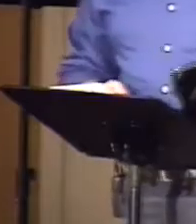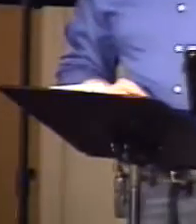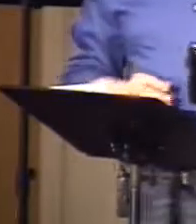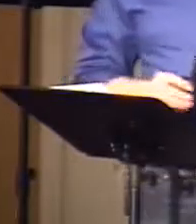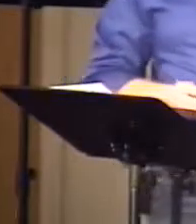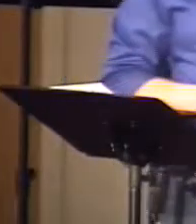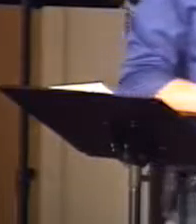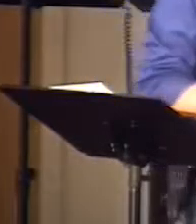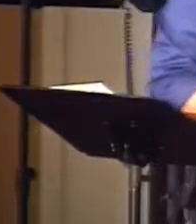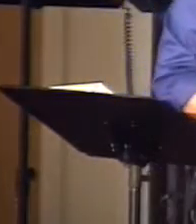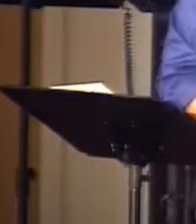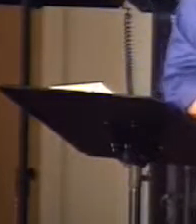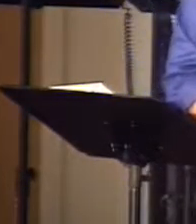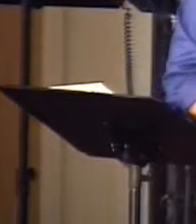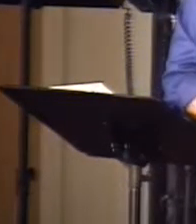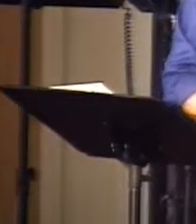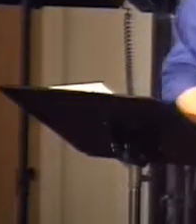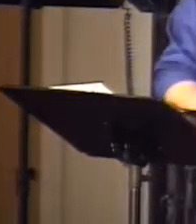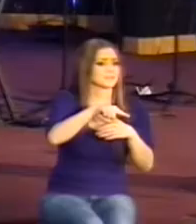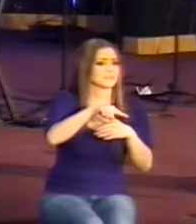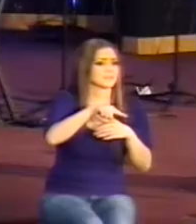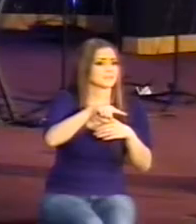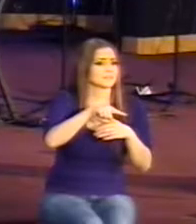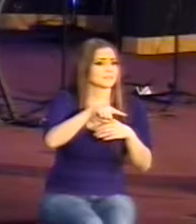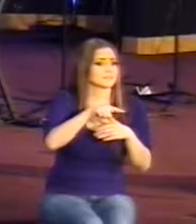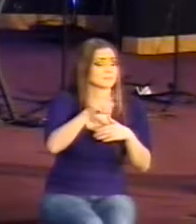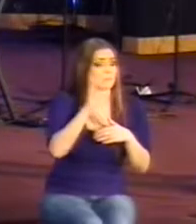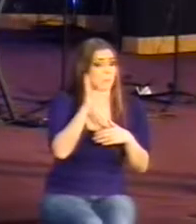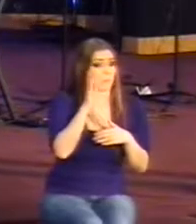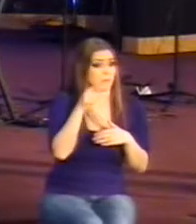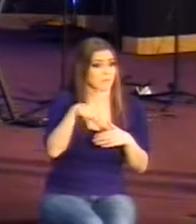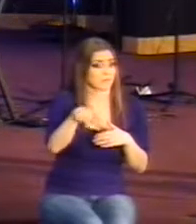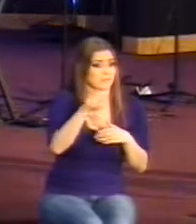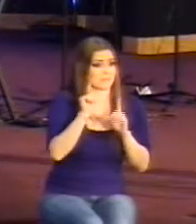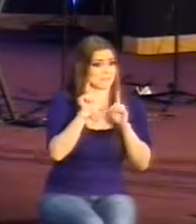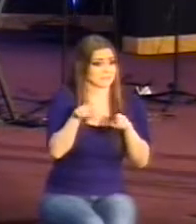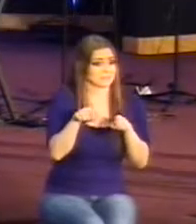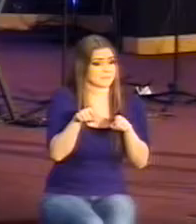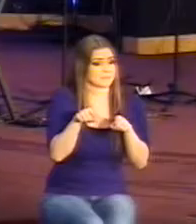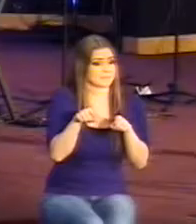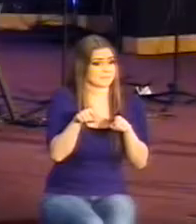God is calling you. Will you answer?